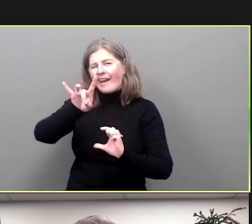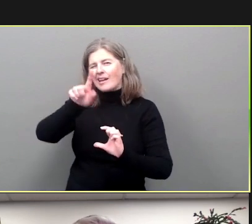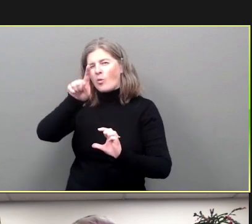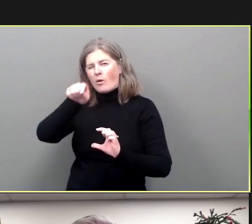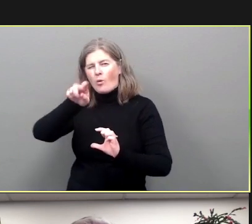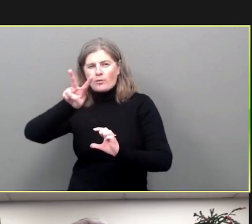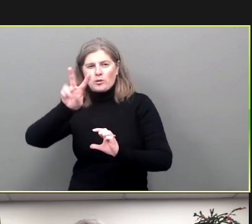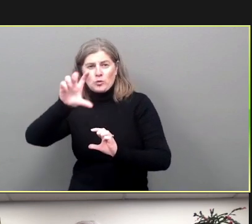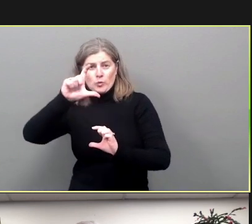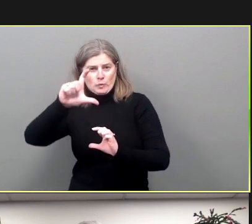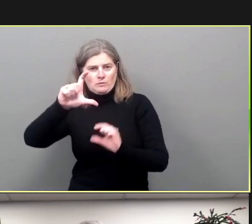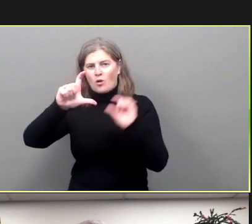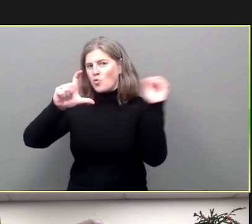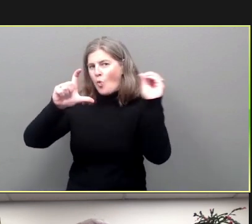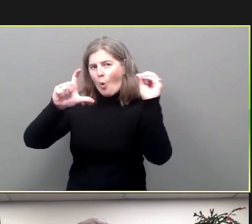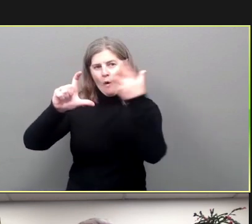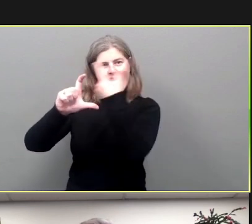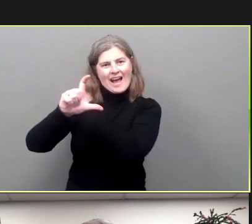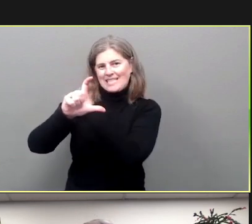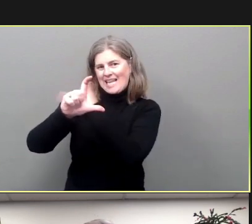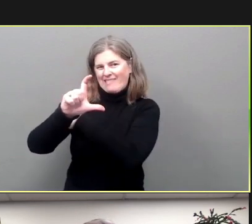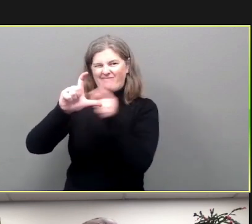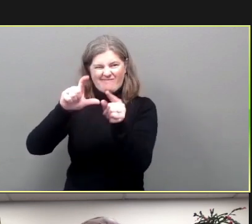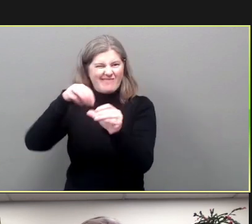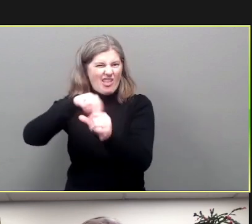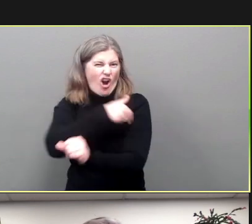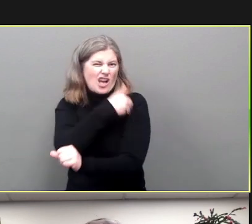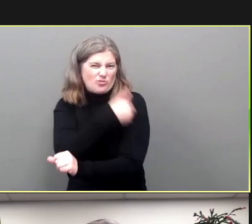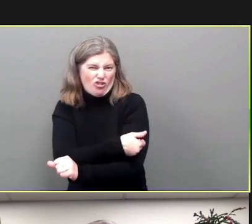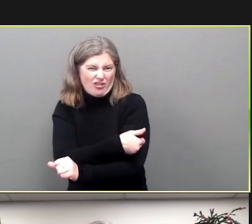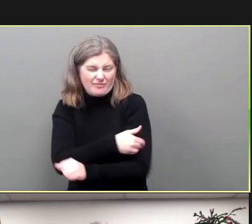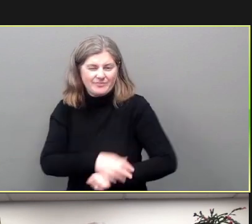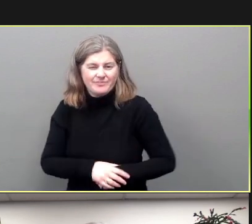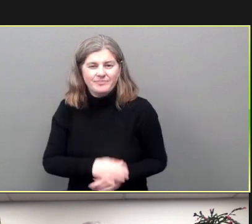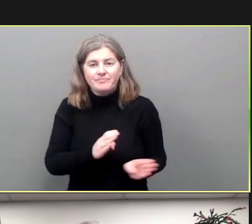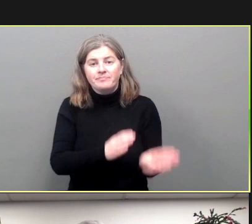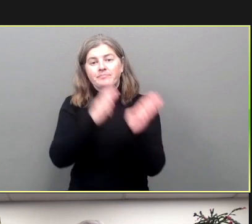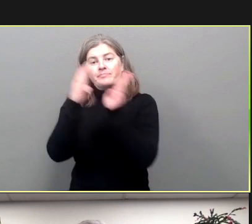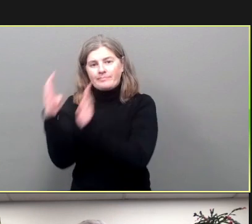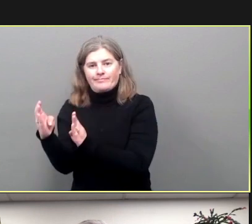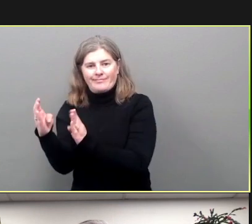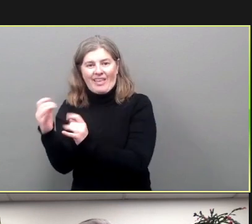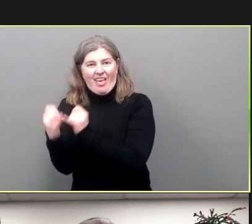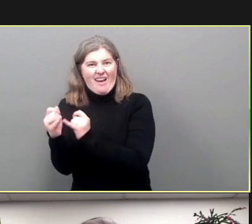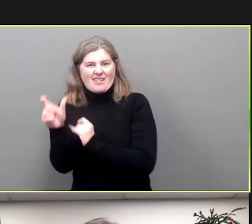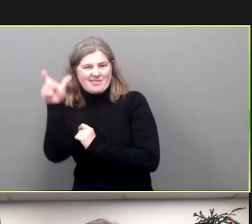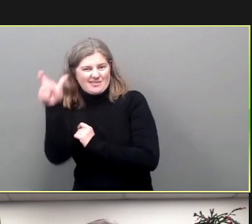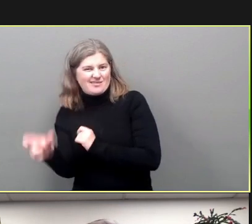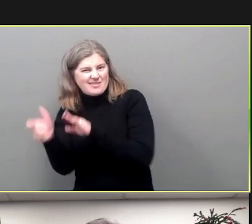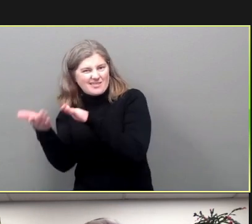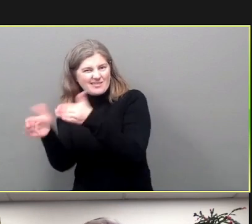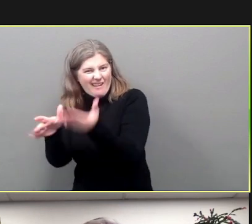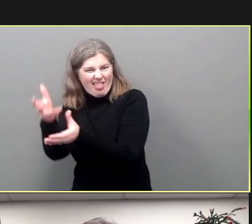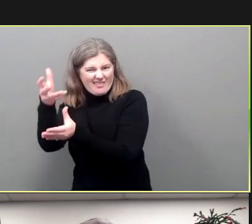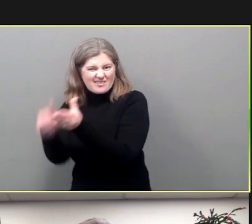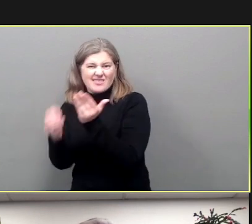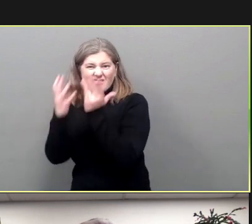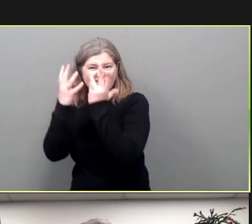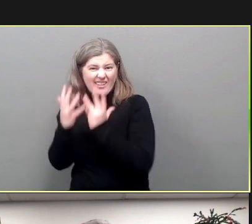a little over 81% unvaccinated. And then lastly, deaths,